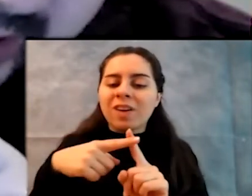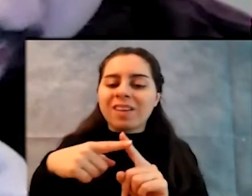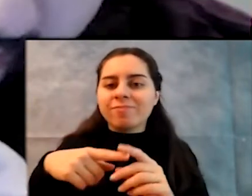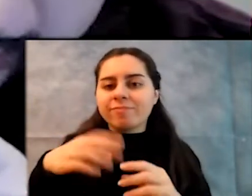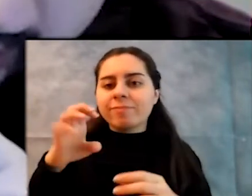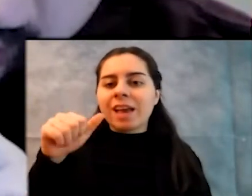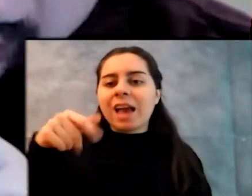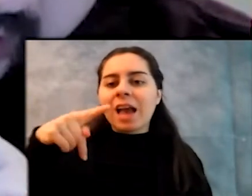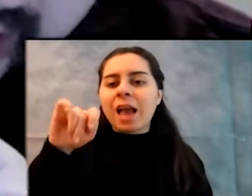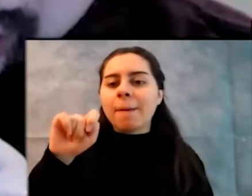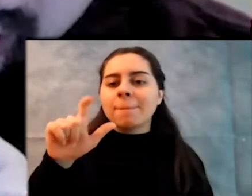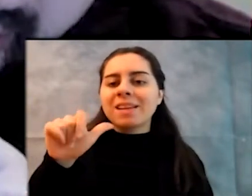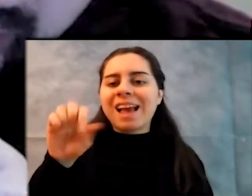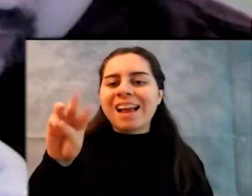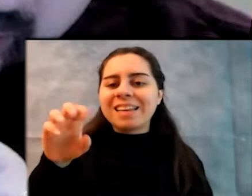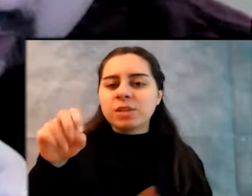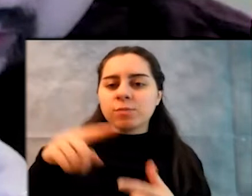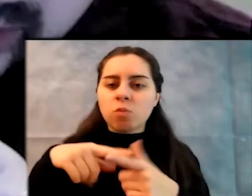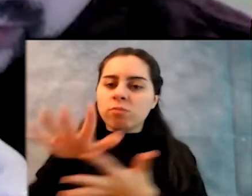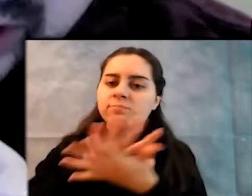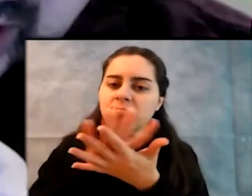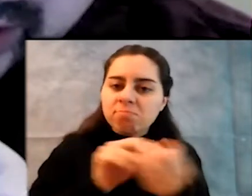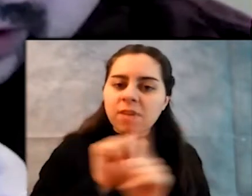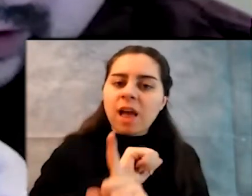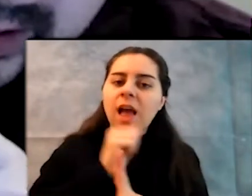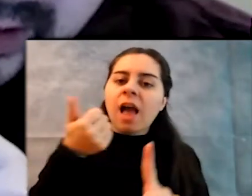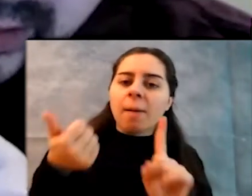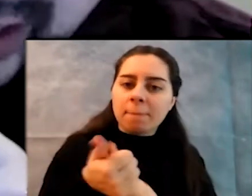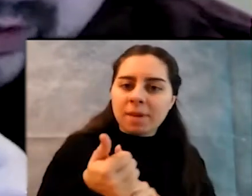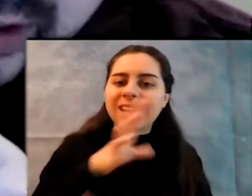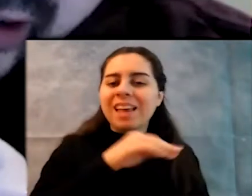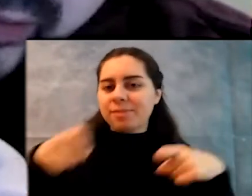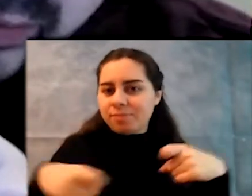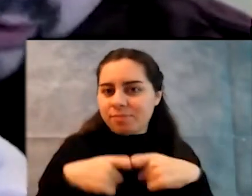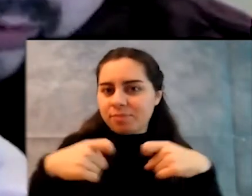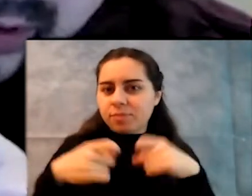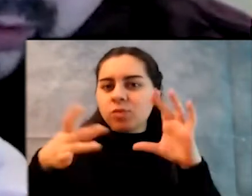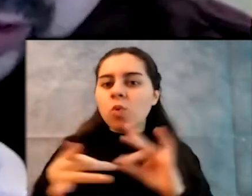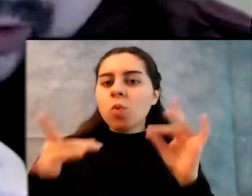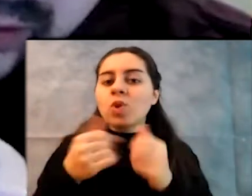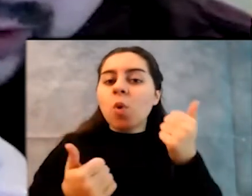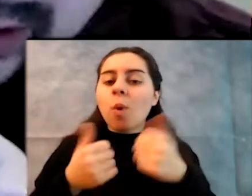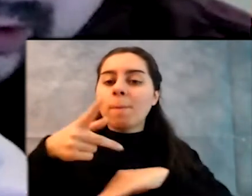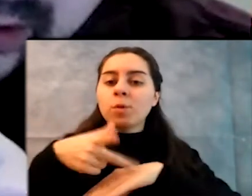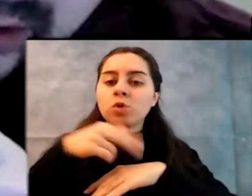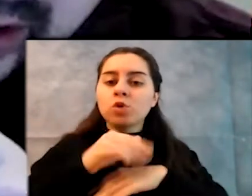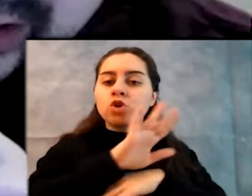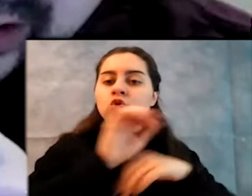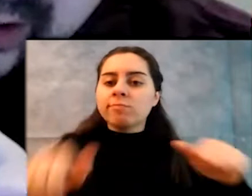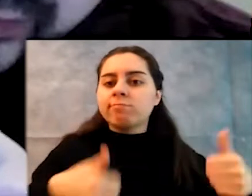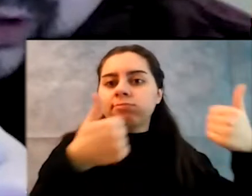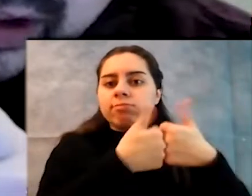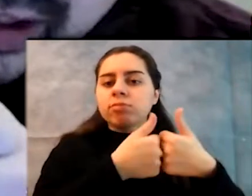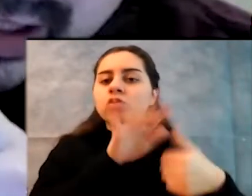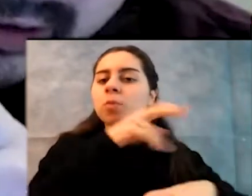Weaving together historical and ethnographic research, the story challenges the master narratives of Puerto Rico as a tourist destination and